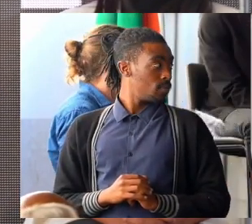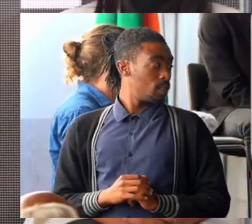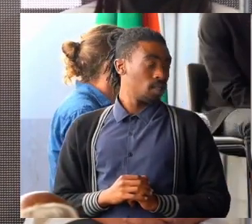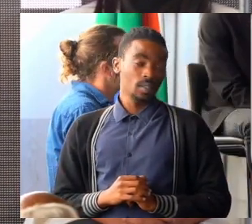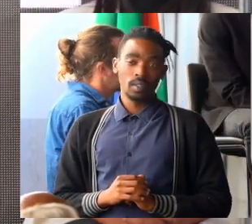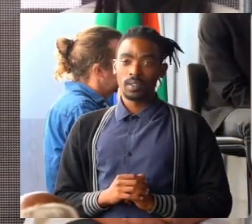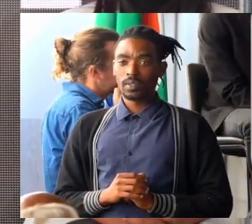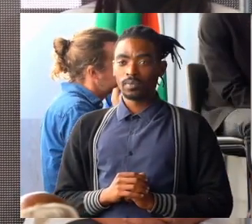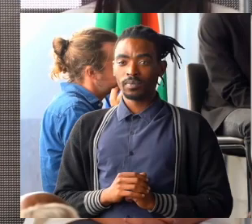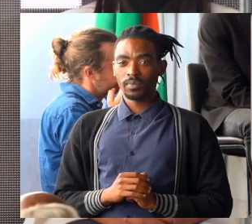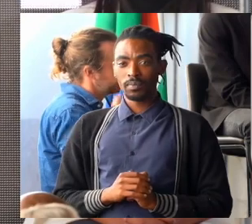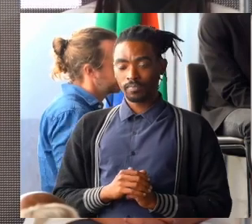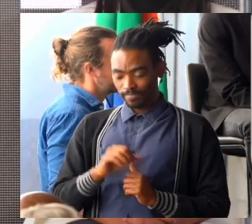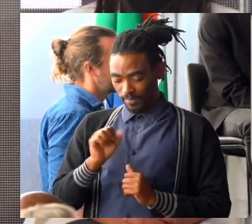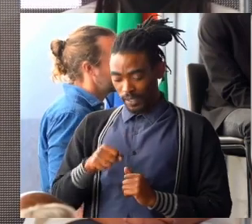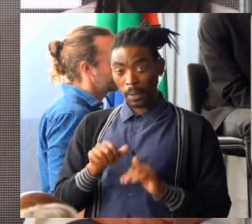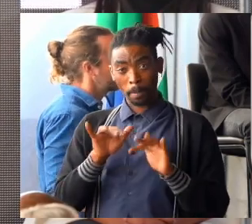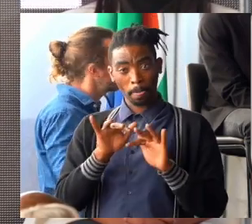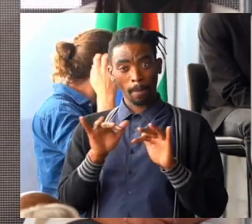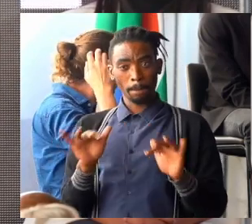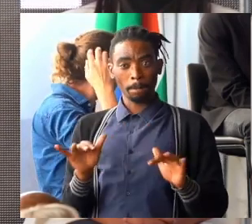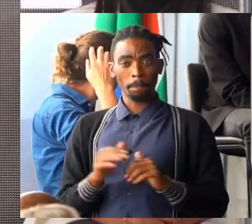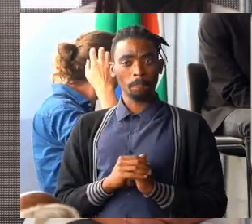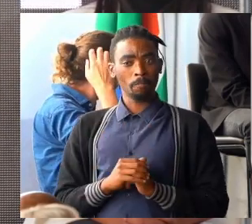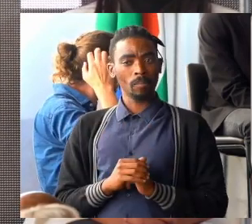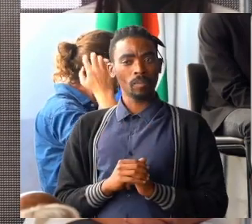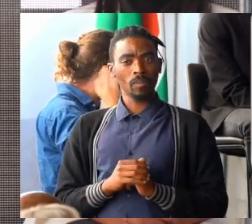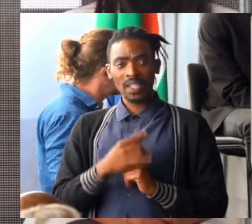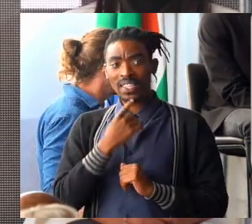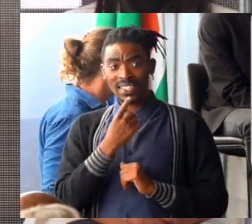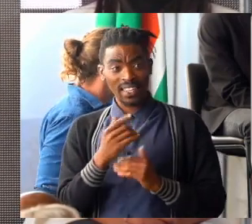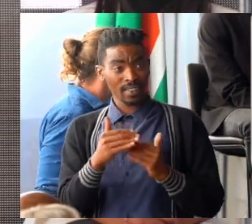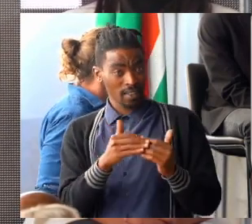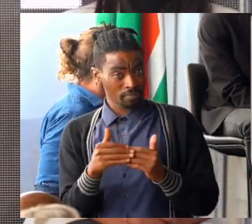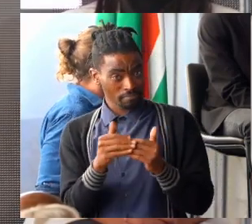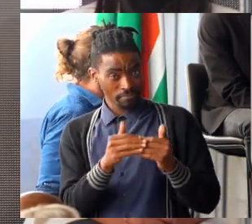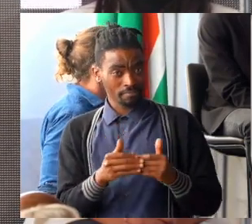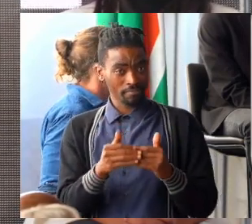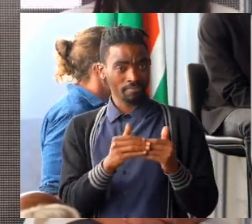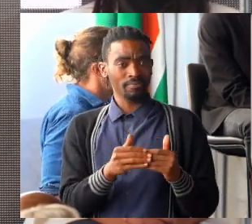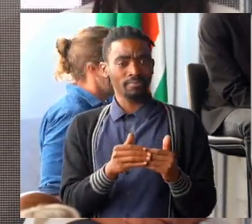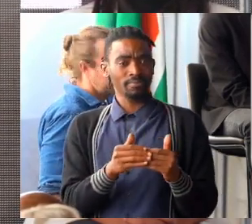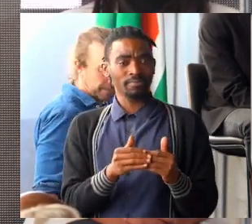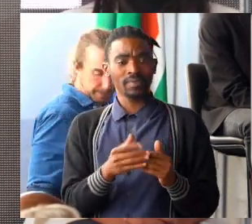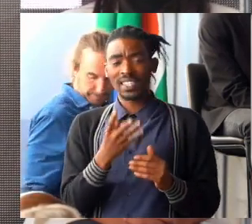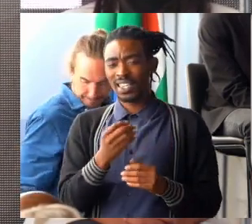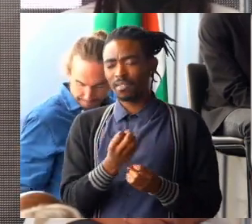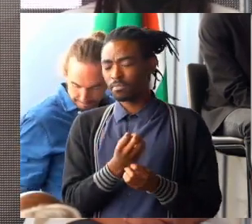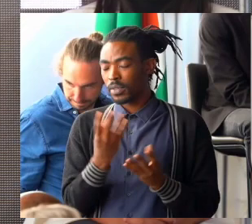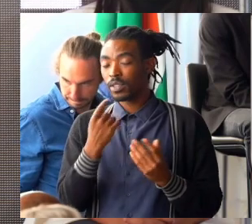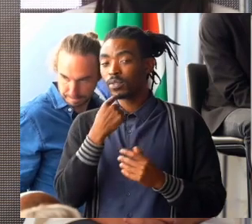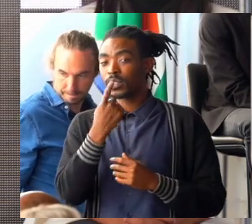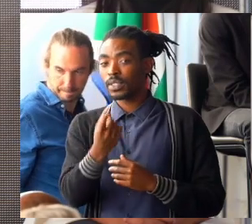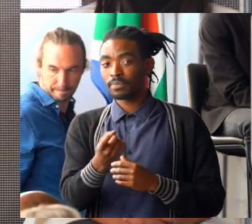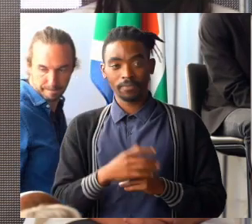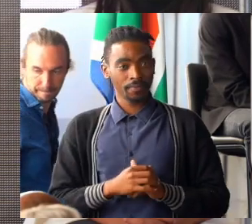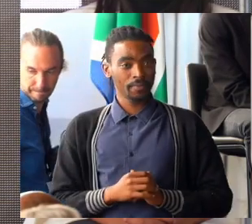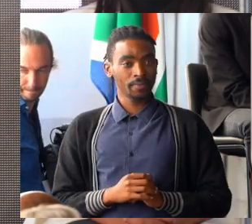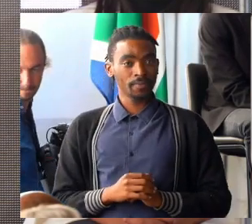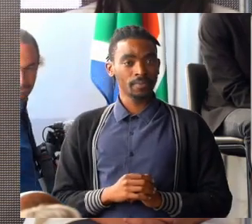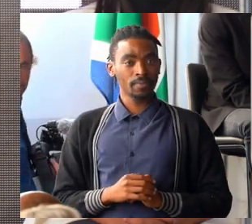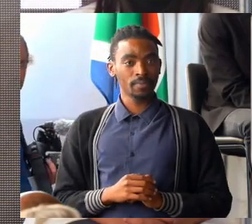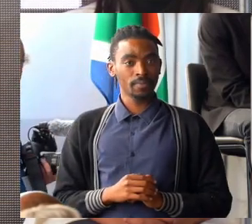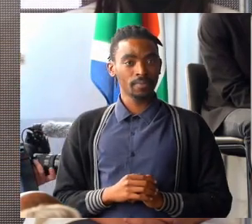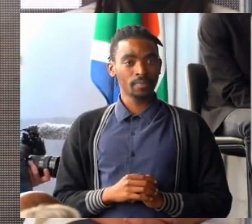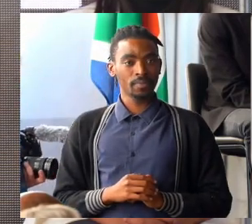there are people who say they care. They have a lot to say. But they